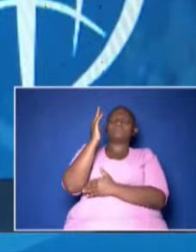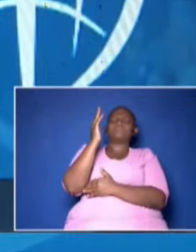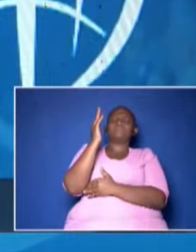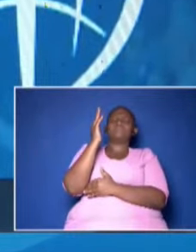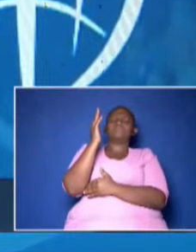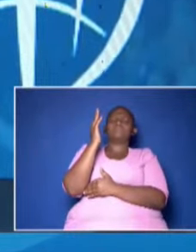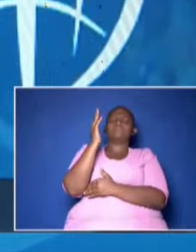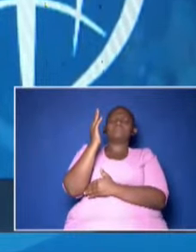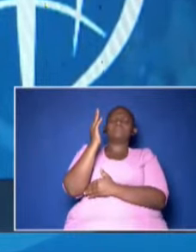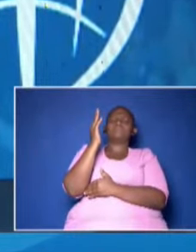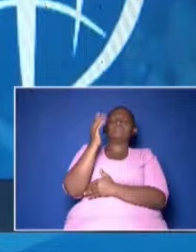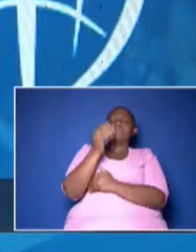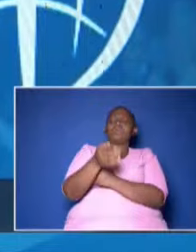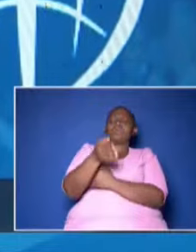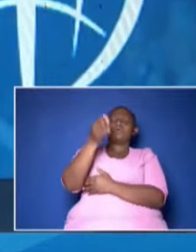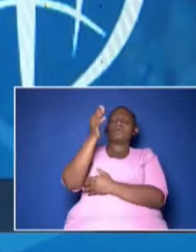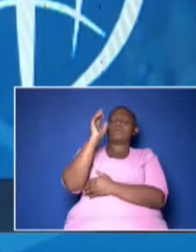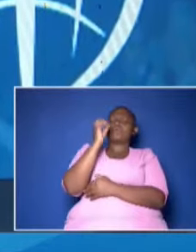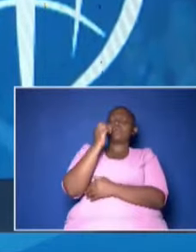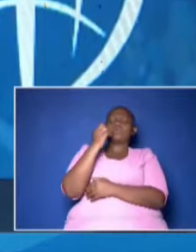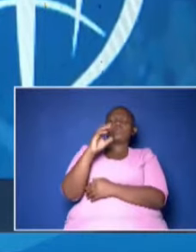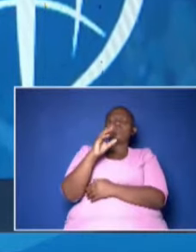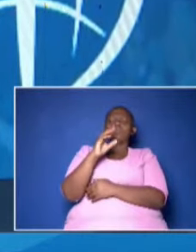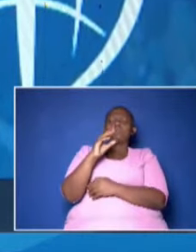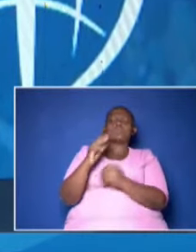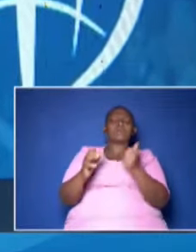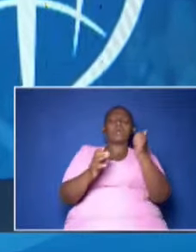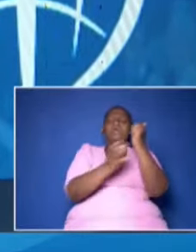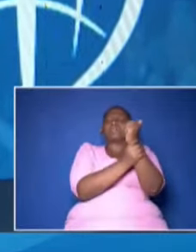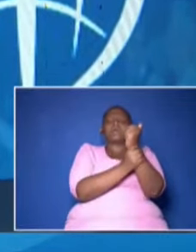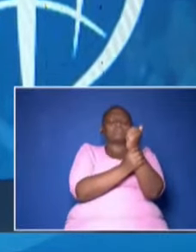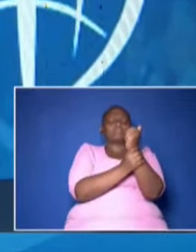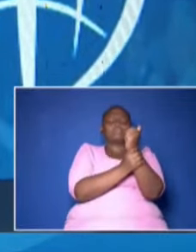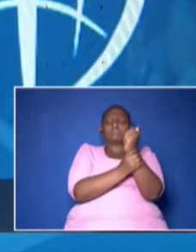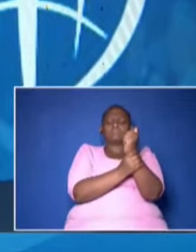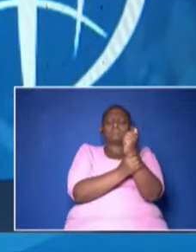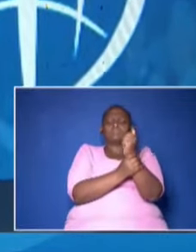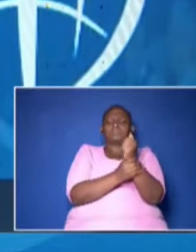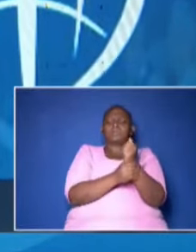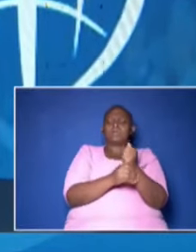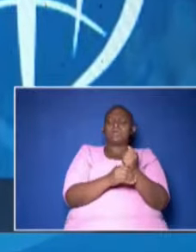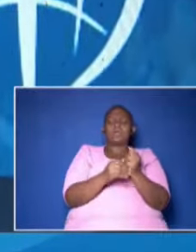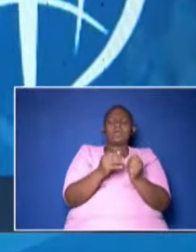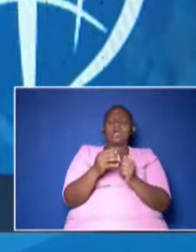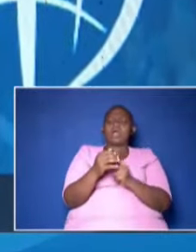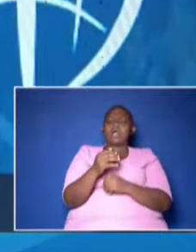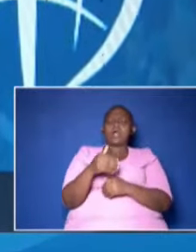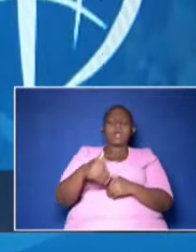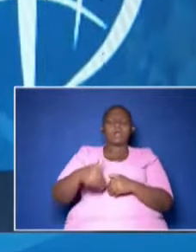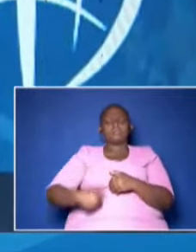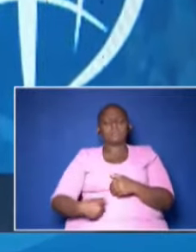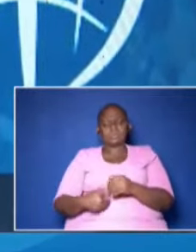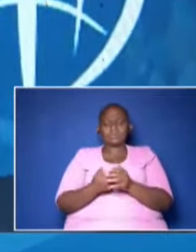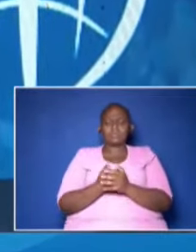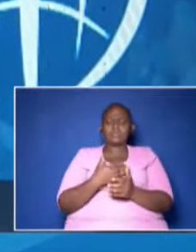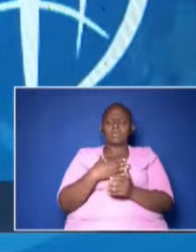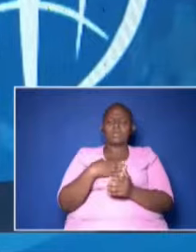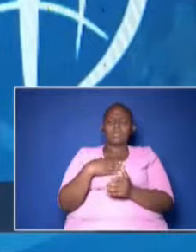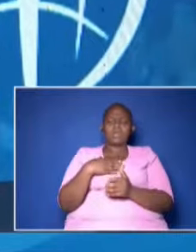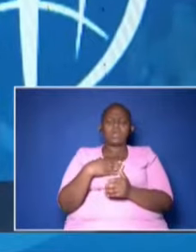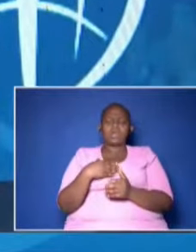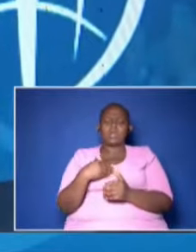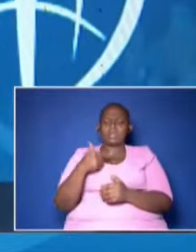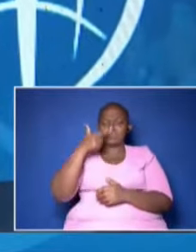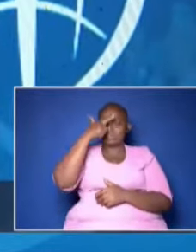God the god of Abraham Isaac is and